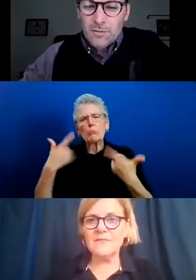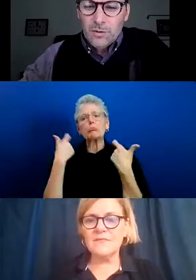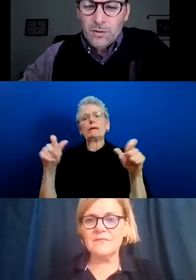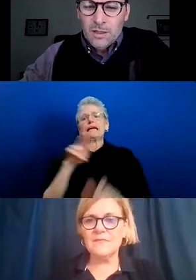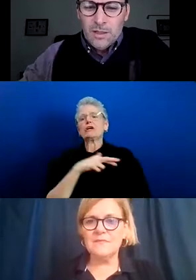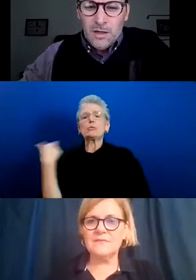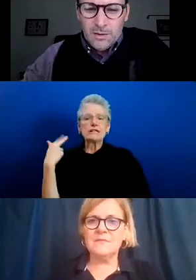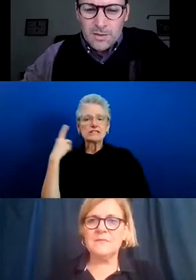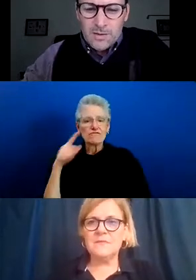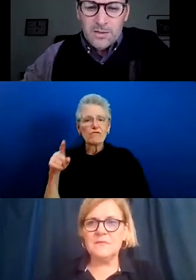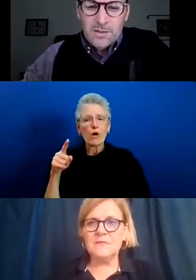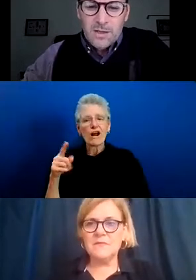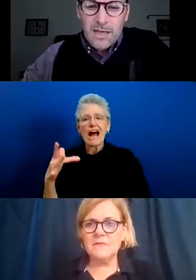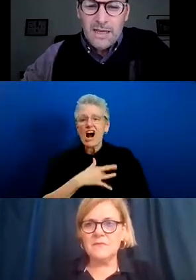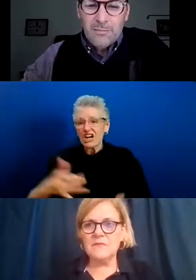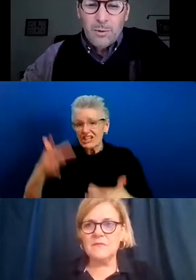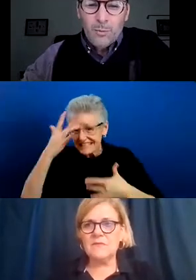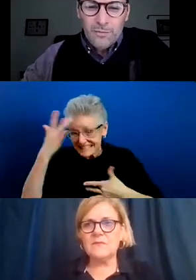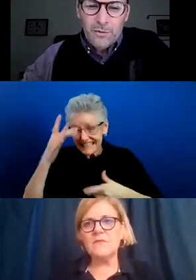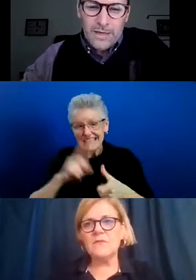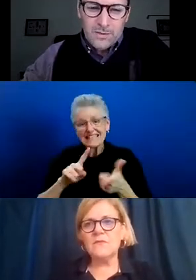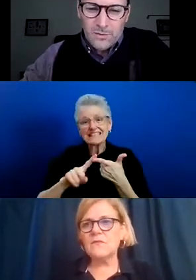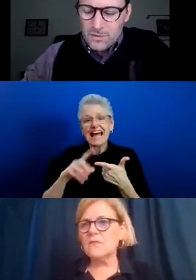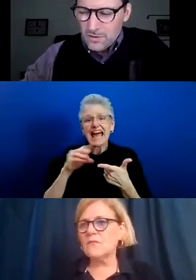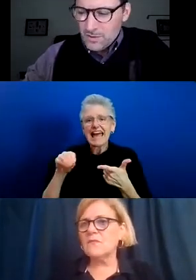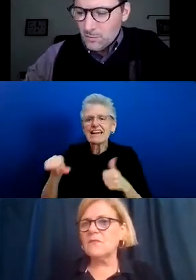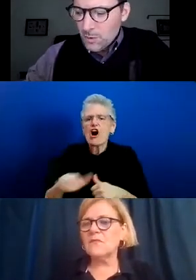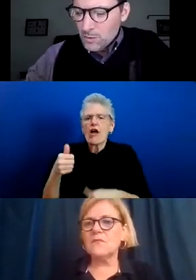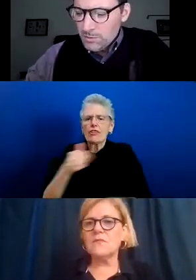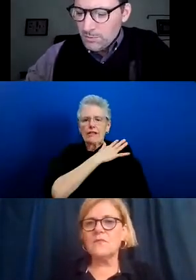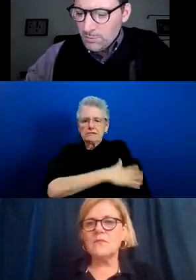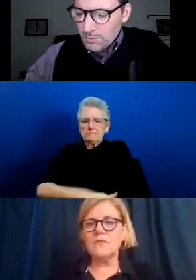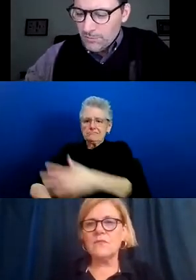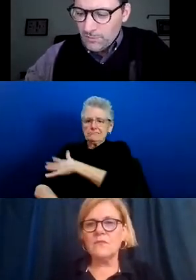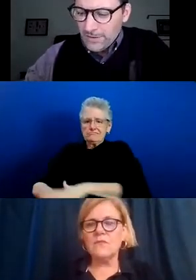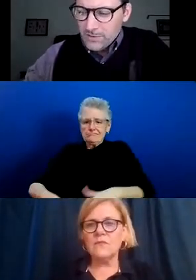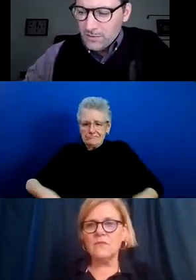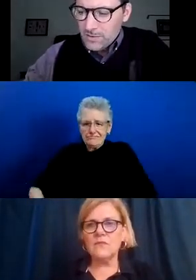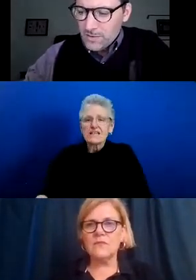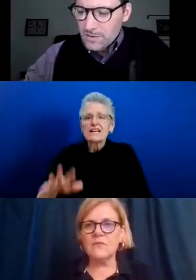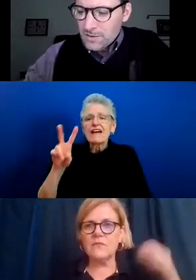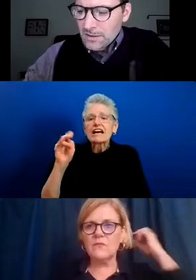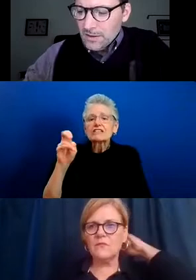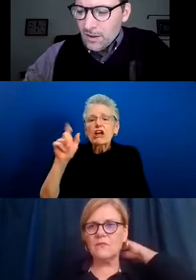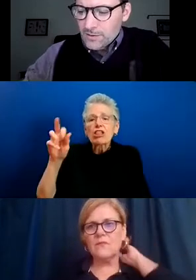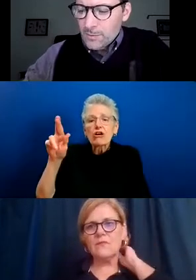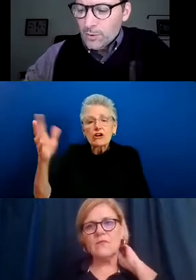factor for heart disease and peripheral vascular disease. So most people with peripheral vascular disease are